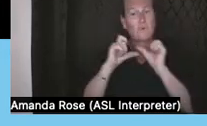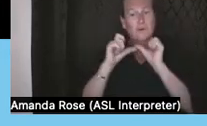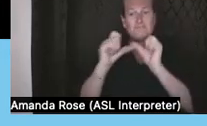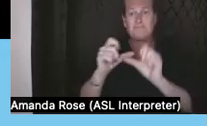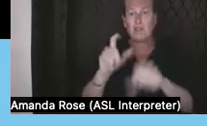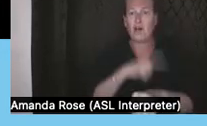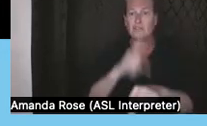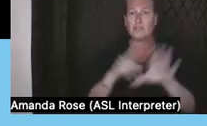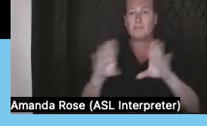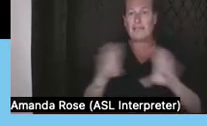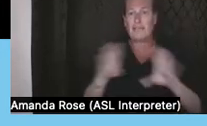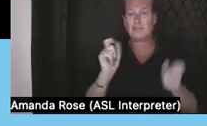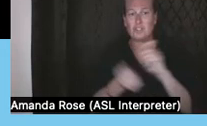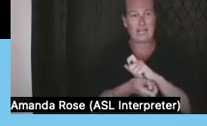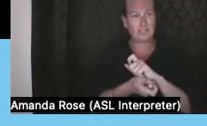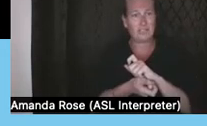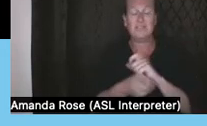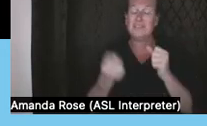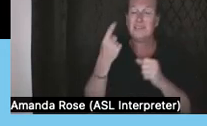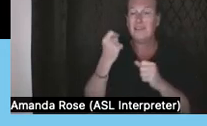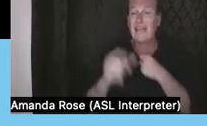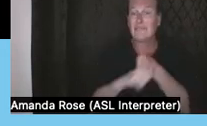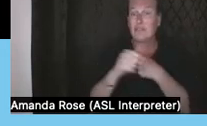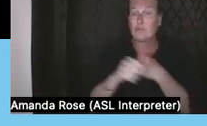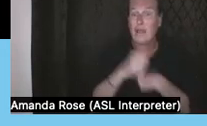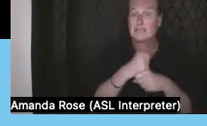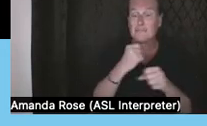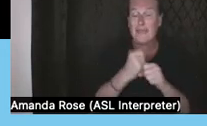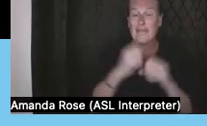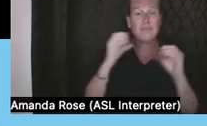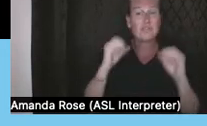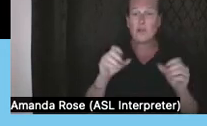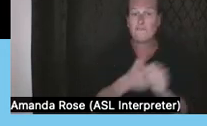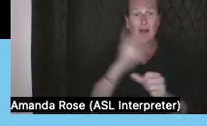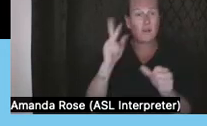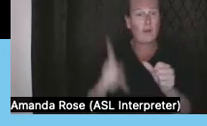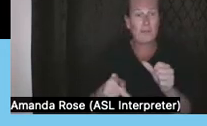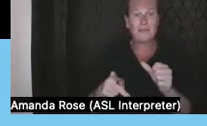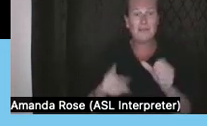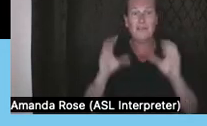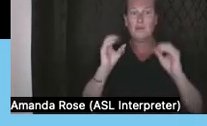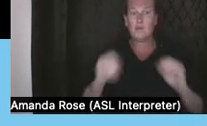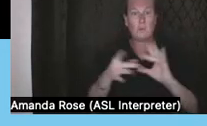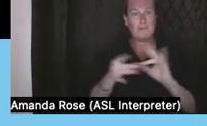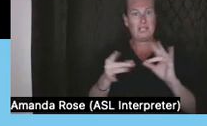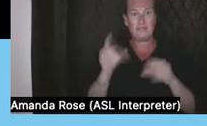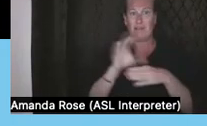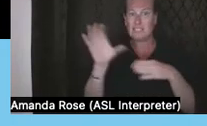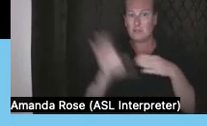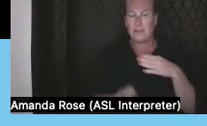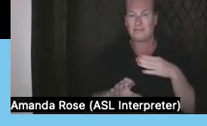made, there's no follow-through with it. With the mentioned consequence, learning is taking place, and eventually your child will learn that these are empty